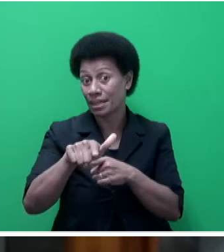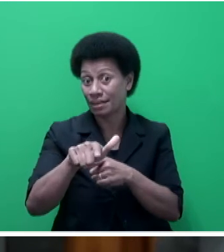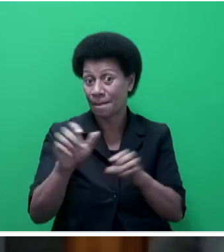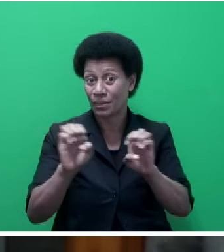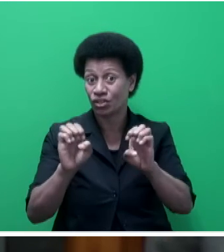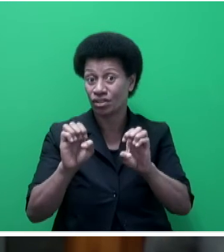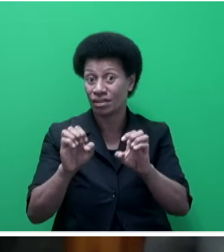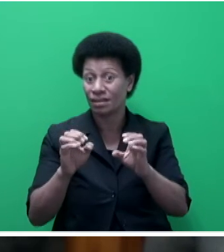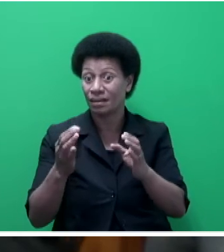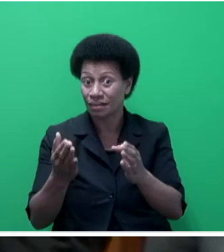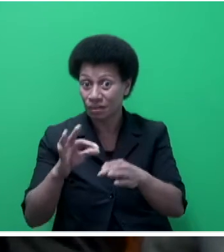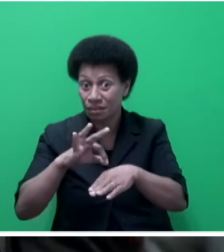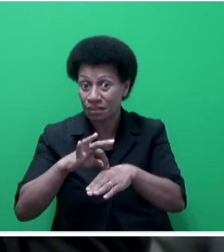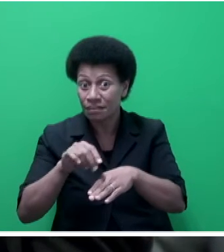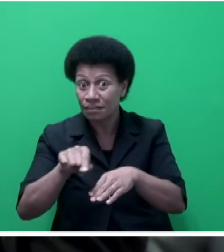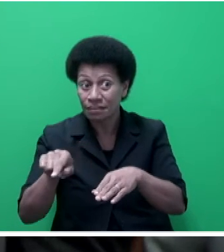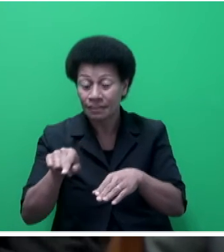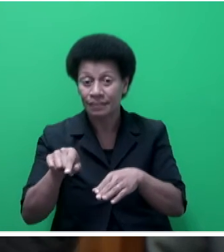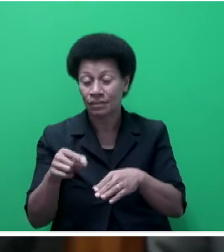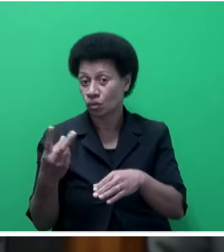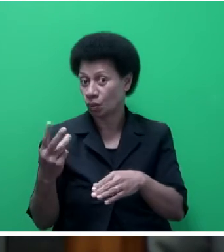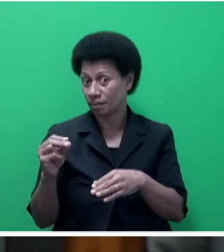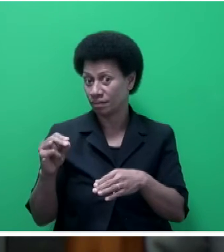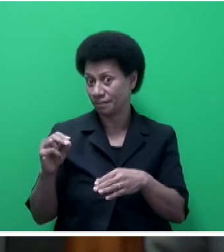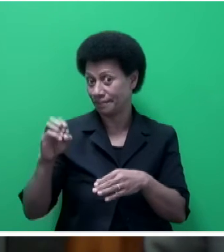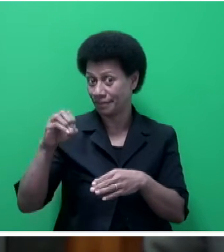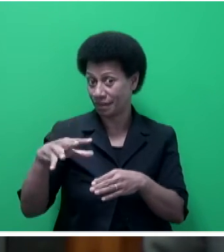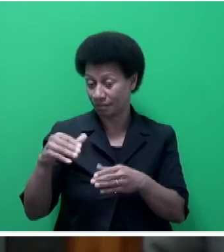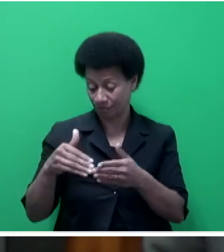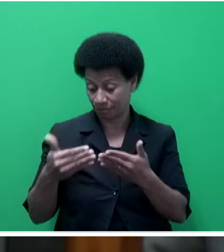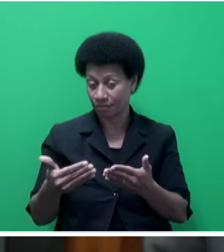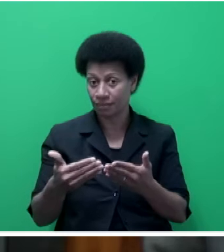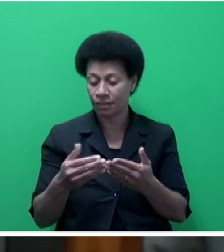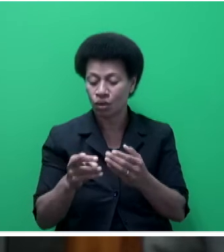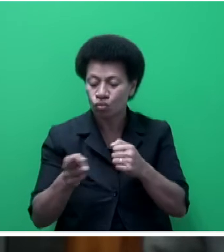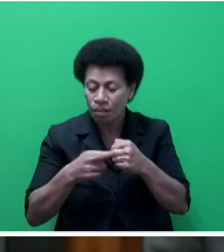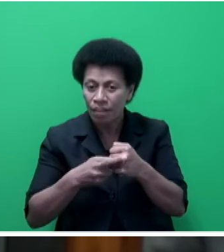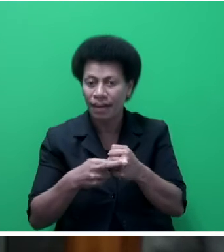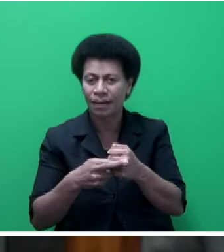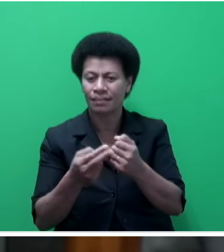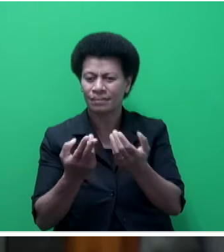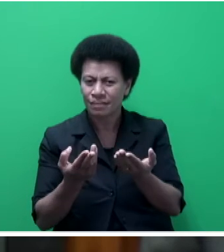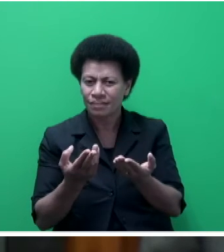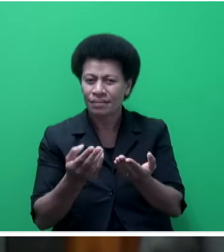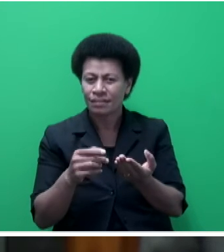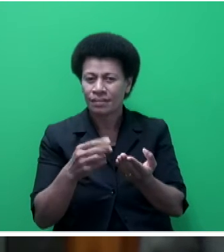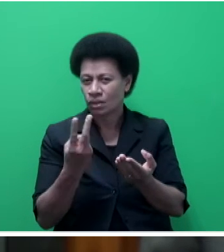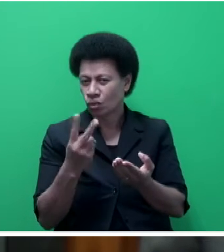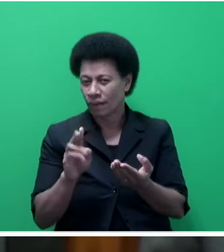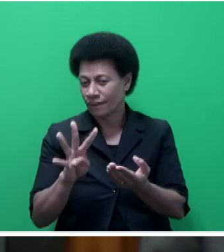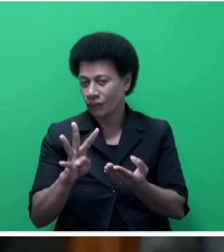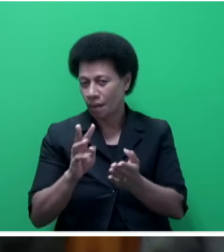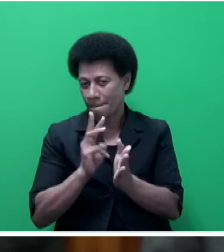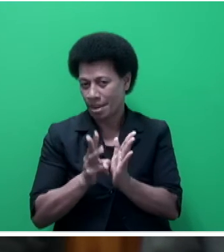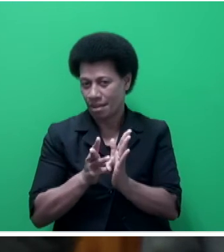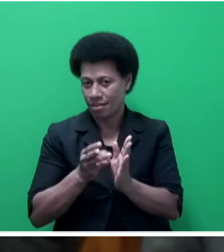in 2009-2010, with the support of Quirka, had repairs and renovations of about 1.4 million Fijian dollars.